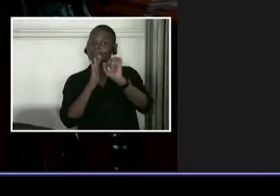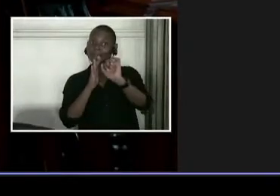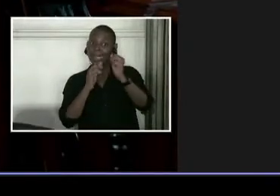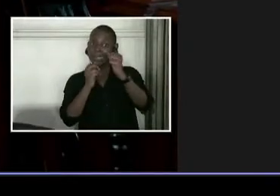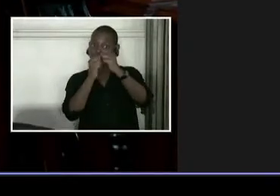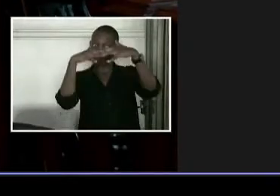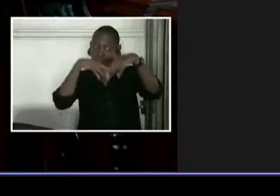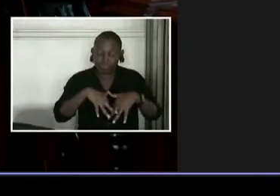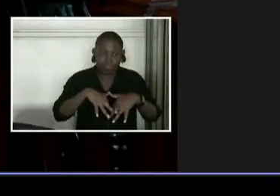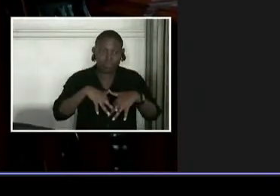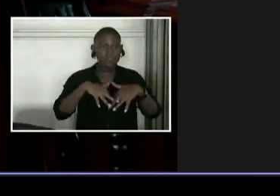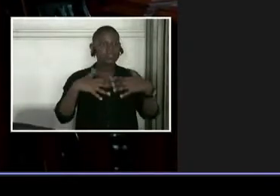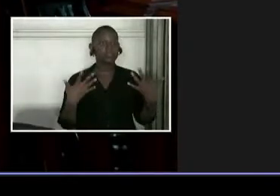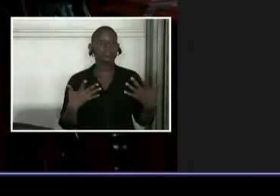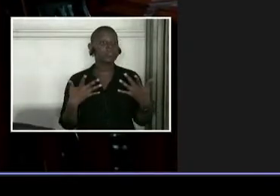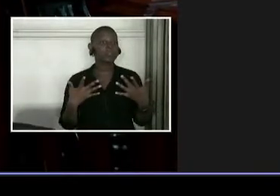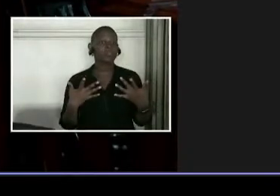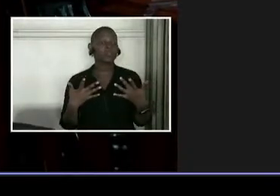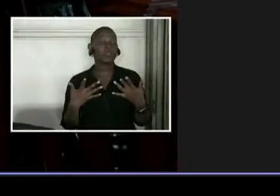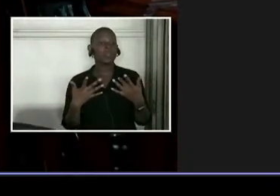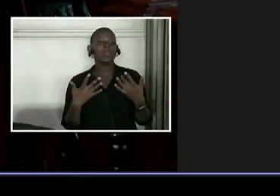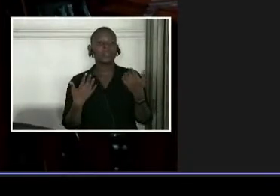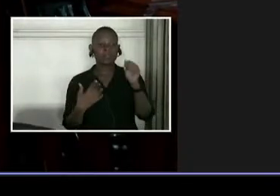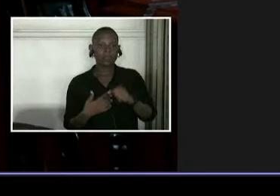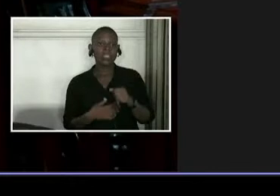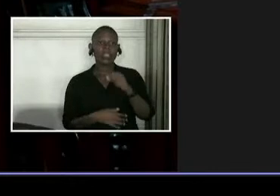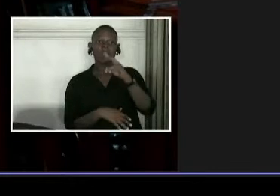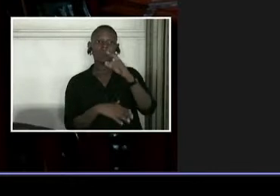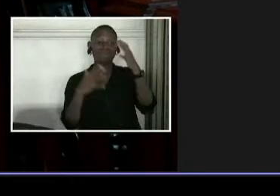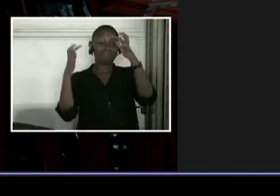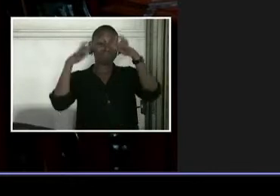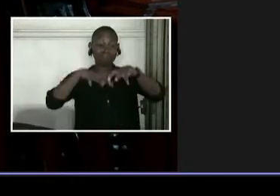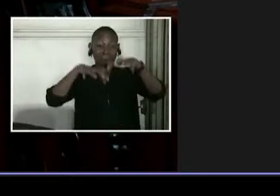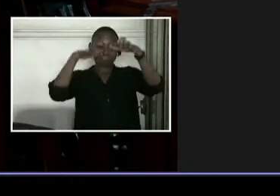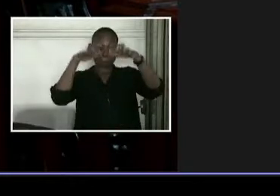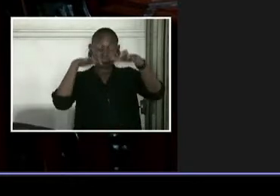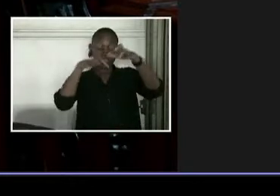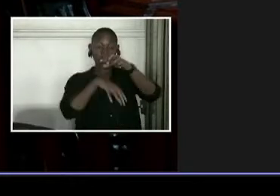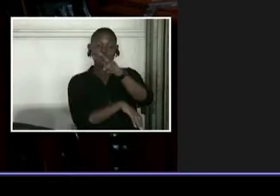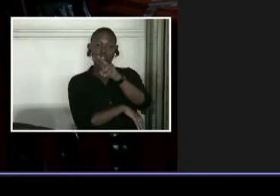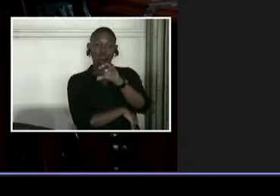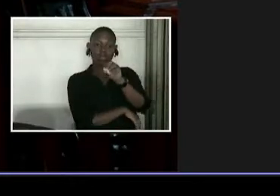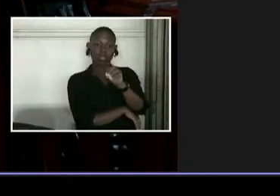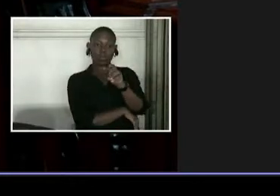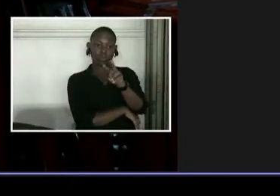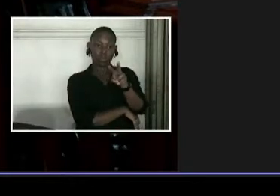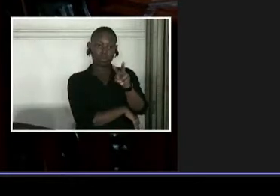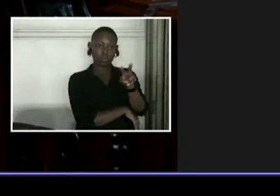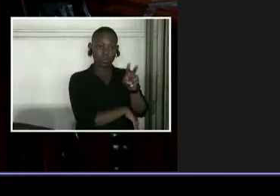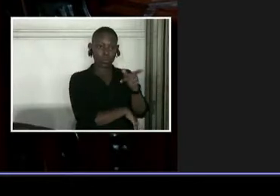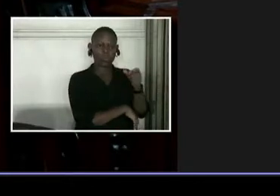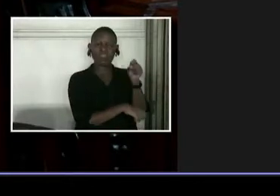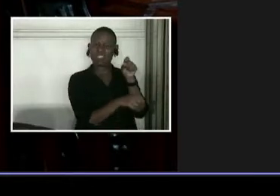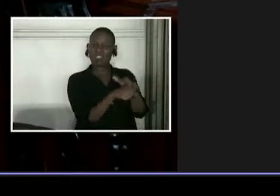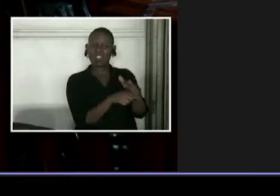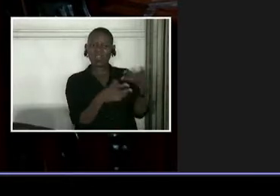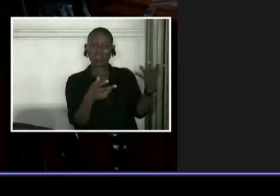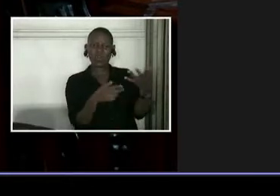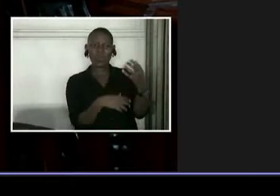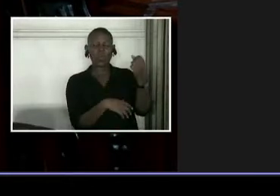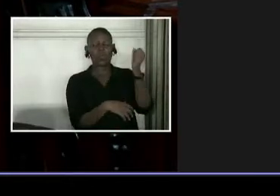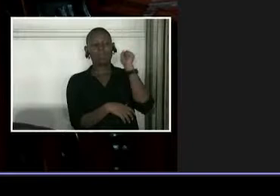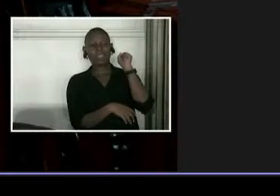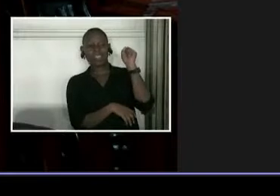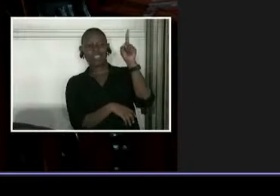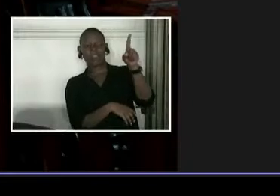devastating floods in April 2022, Tropical Cyclone Eloise affected mostly the Mkhanyakude, Zululand,